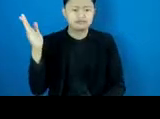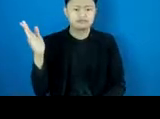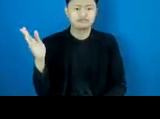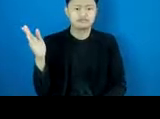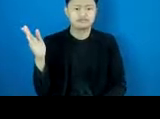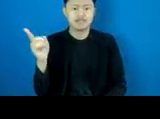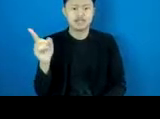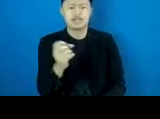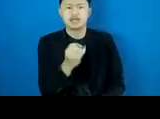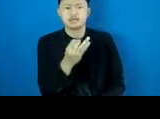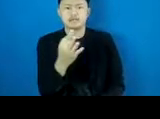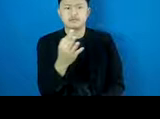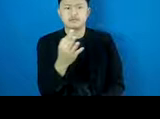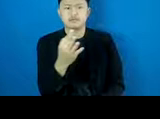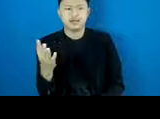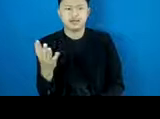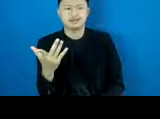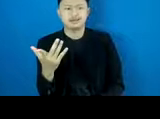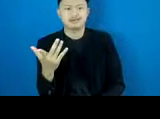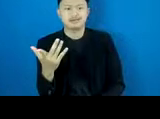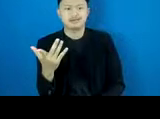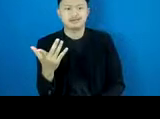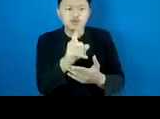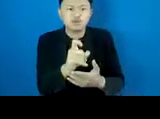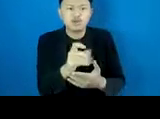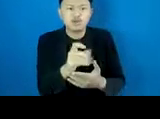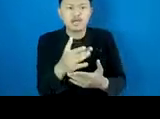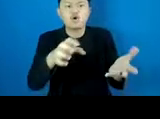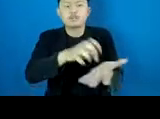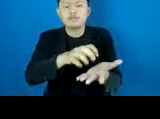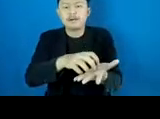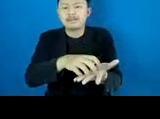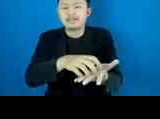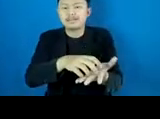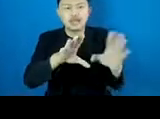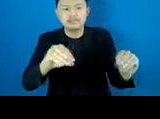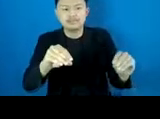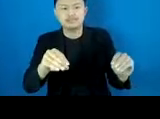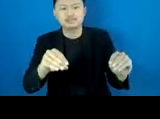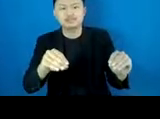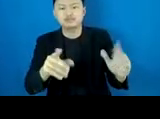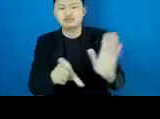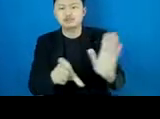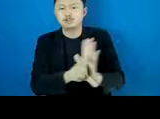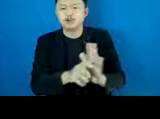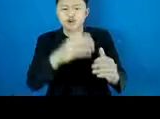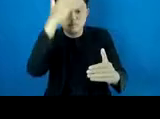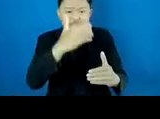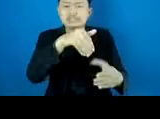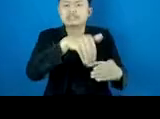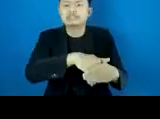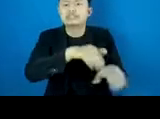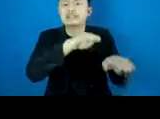of SLAs in terms of the e-bus operations later. So to overcome this, what